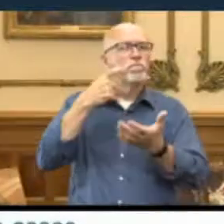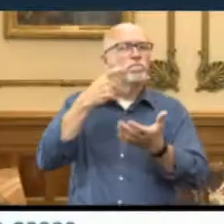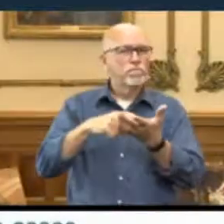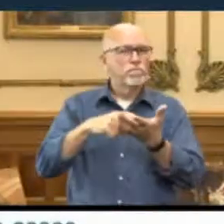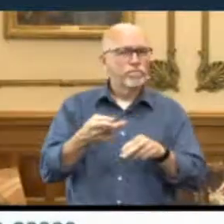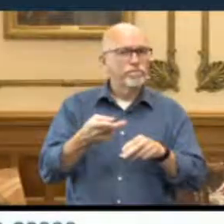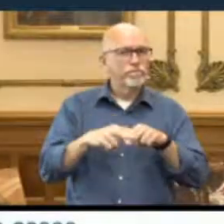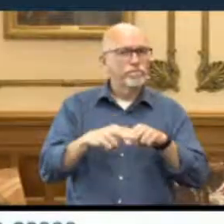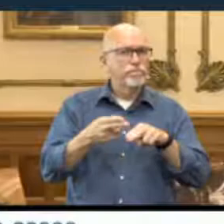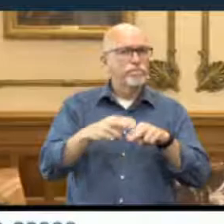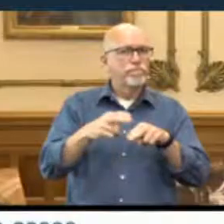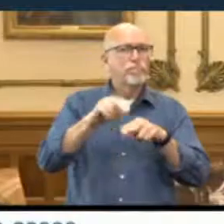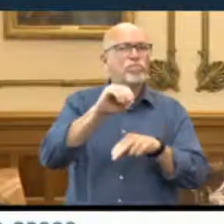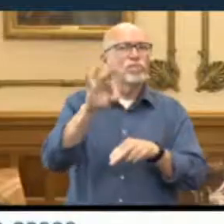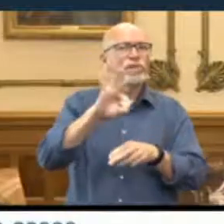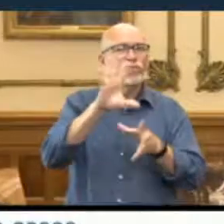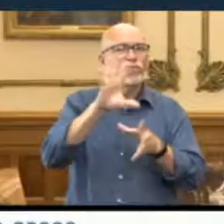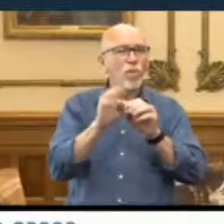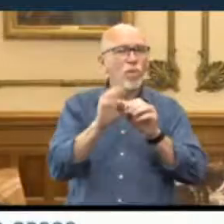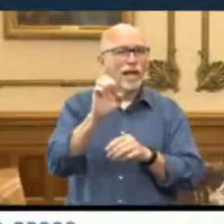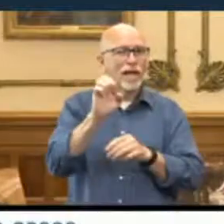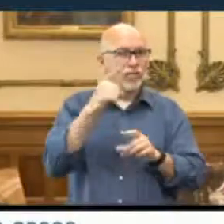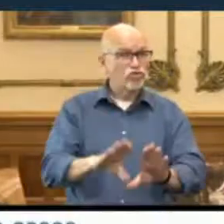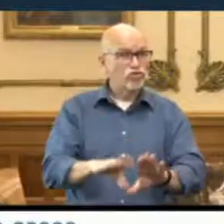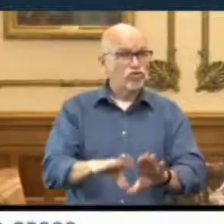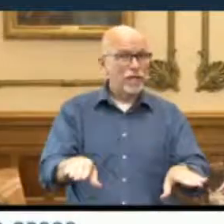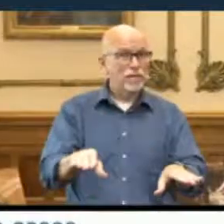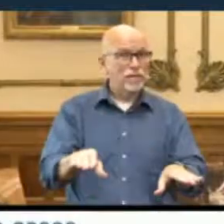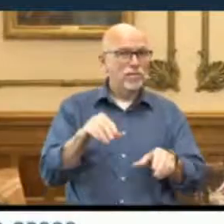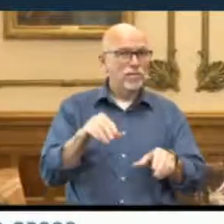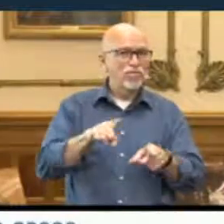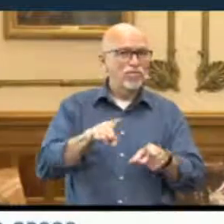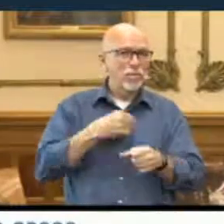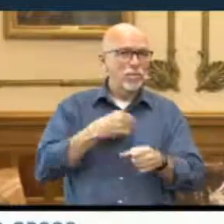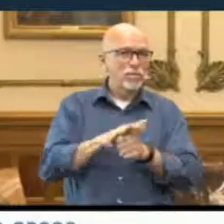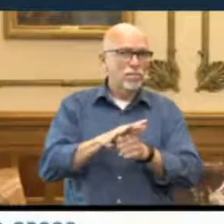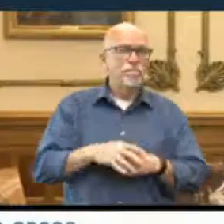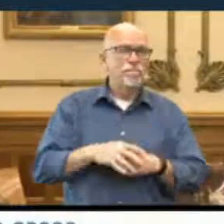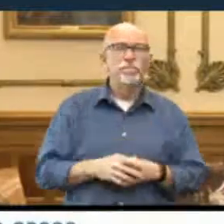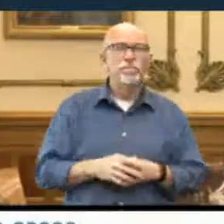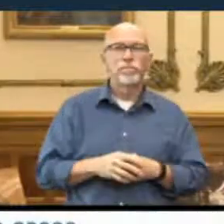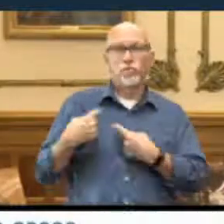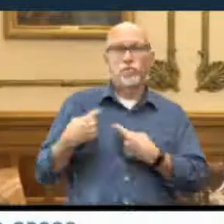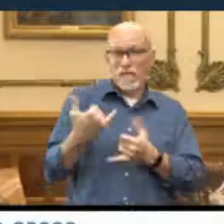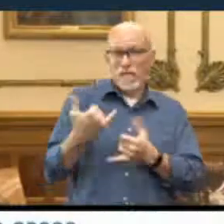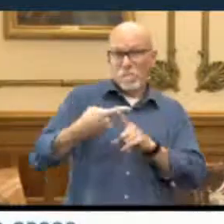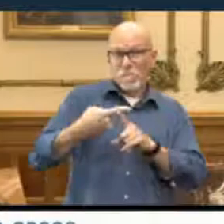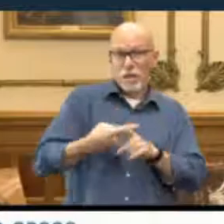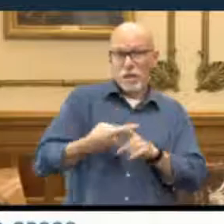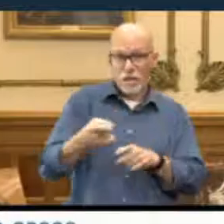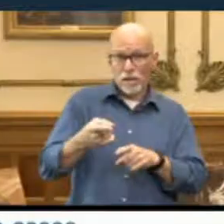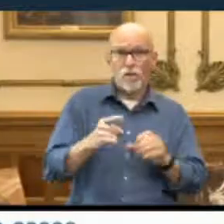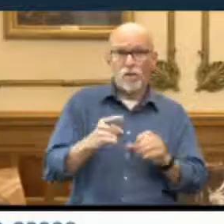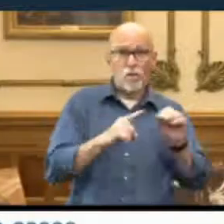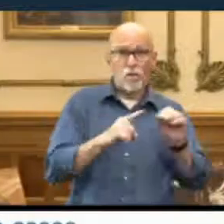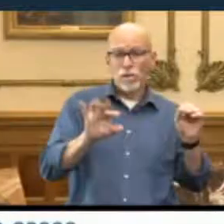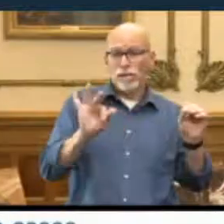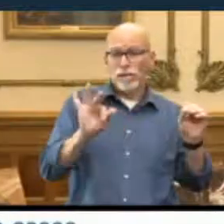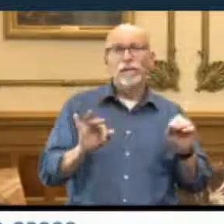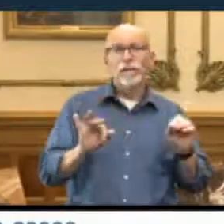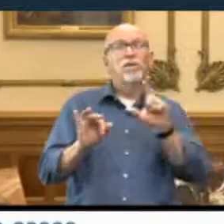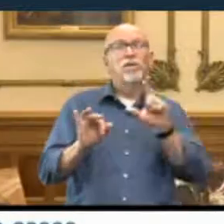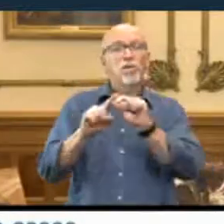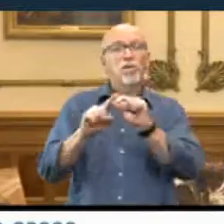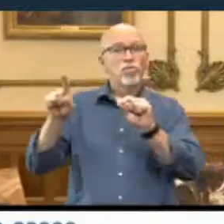Steady increase in the percentage of total cases among children throughout this pandemic. So far this month, the 0 to 19 and 20 to